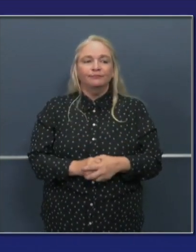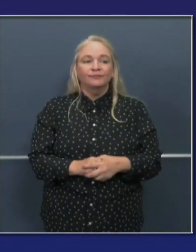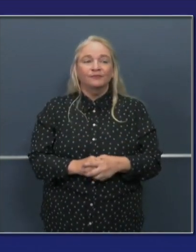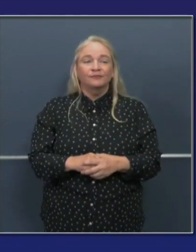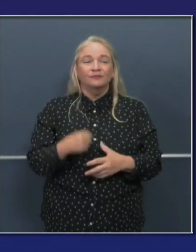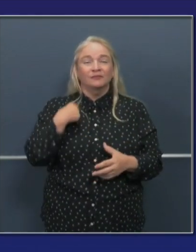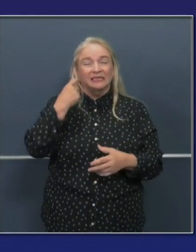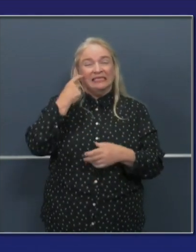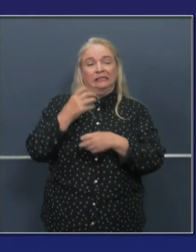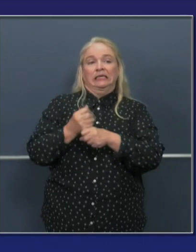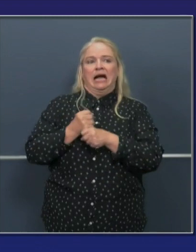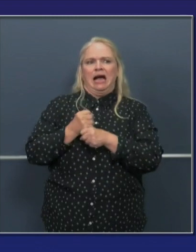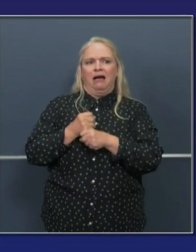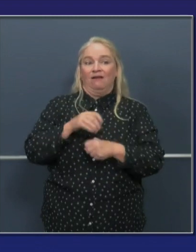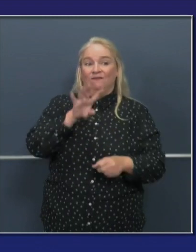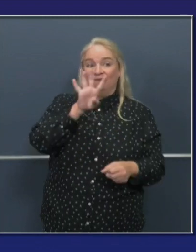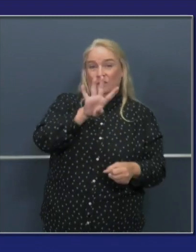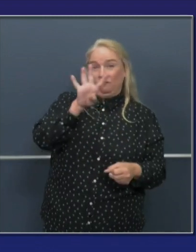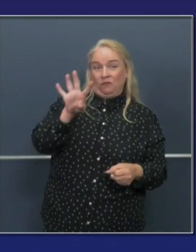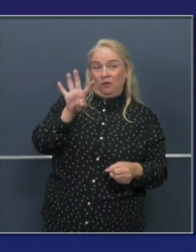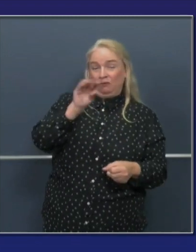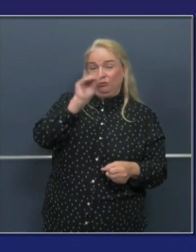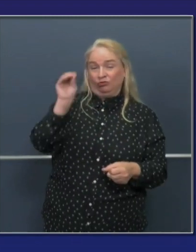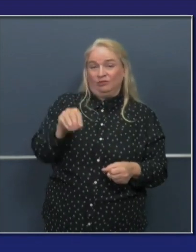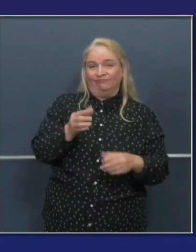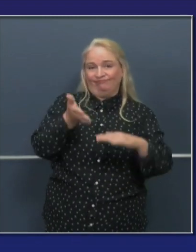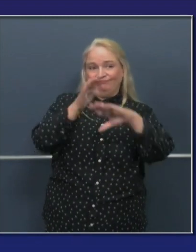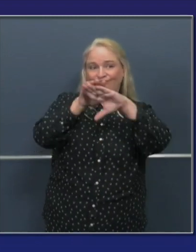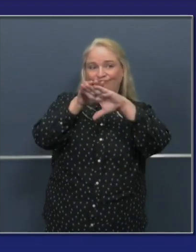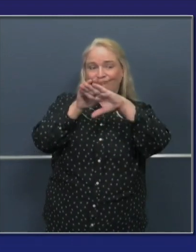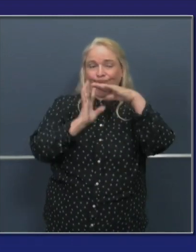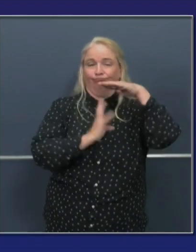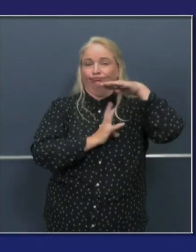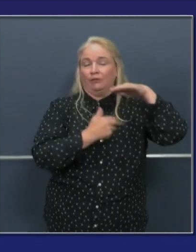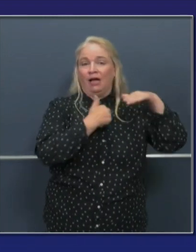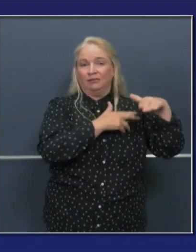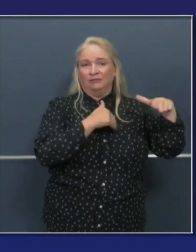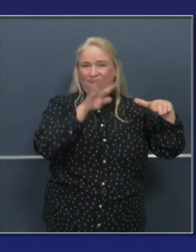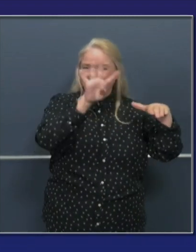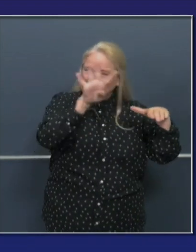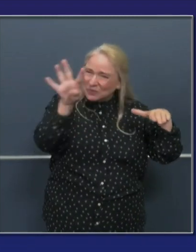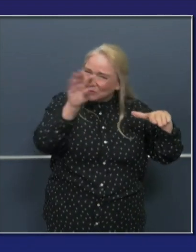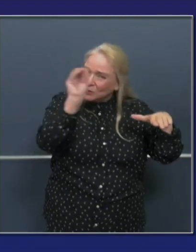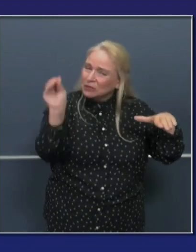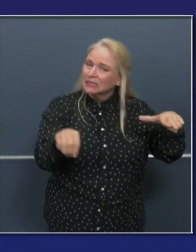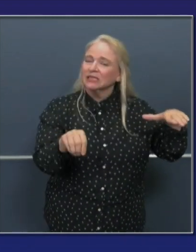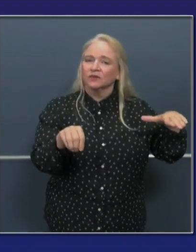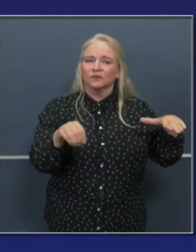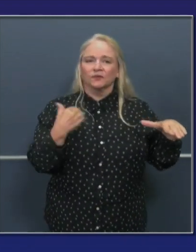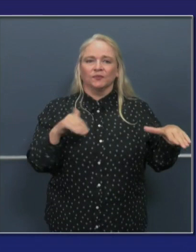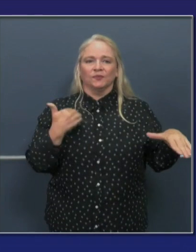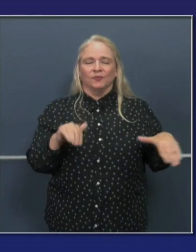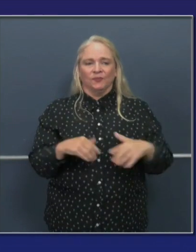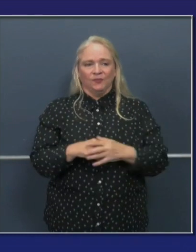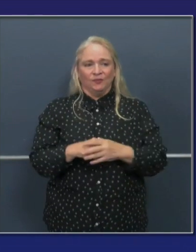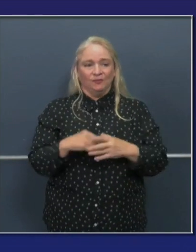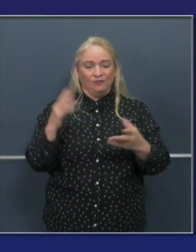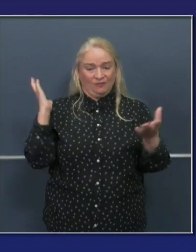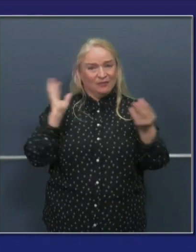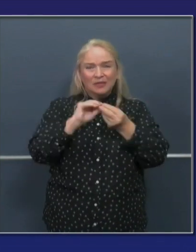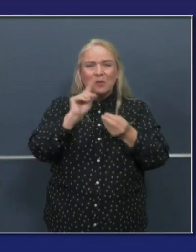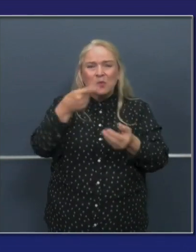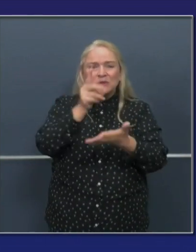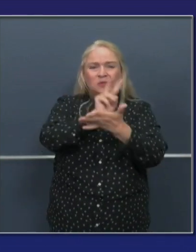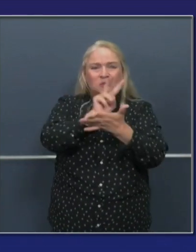publicly, shows a 44% increase in hospitalizations over the last 2-week period. So you're seeing the total number of hospitalized